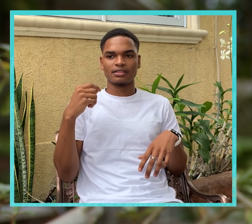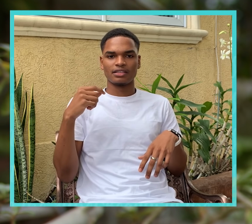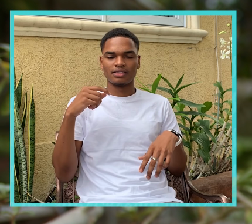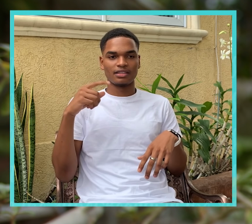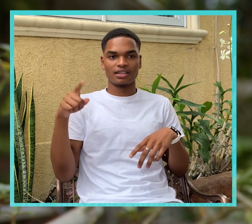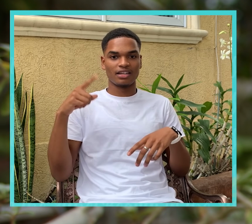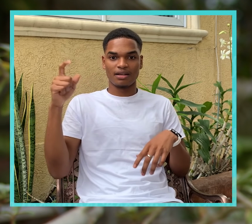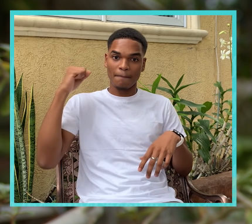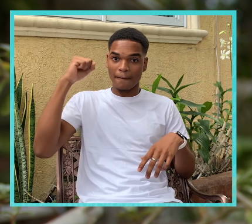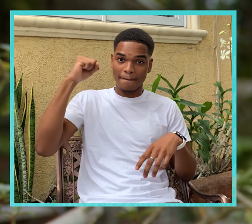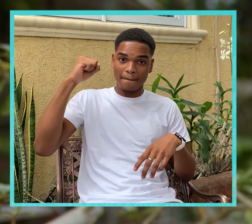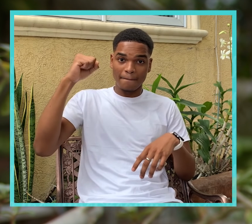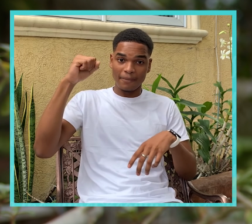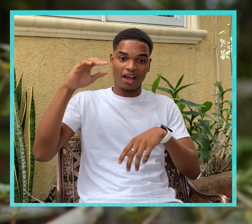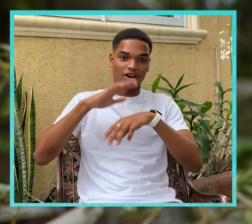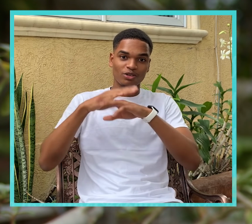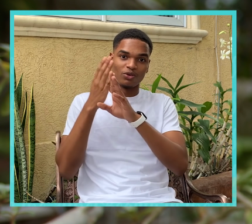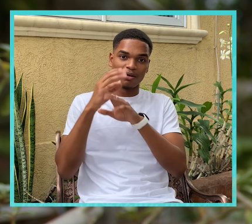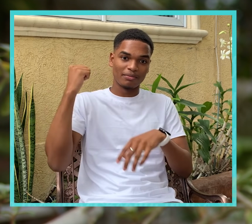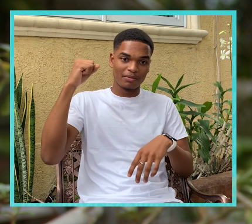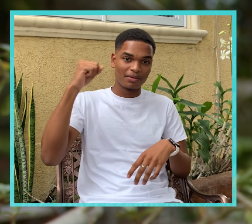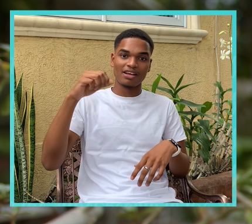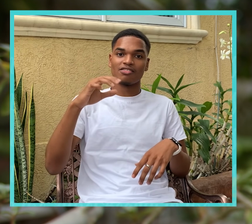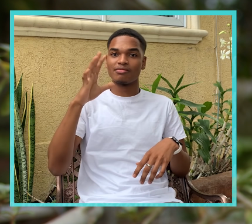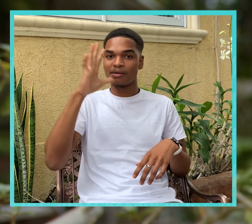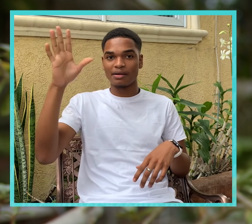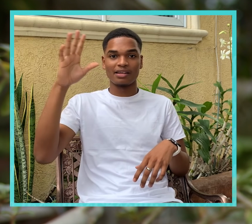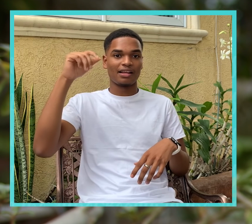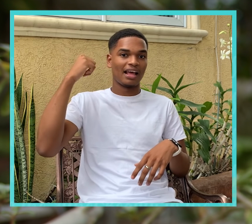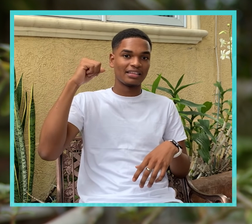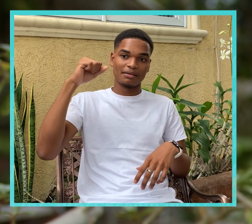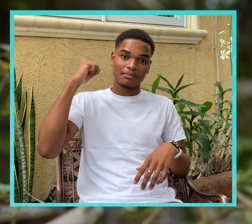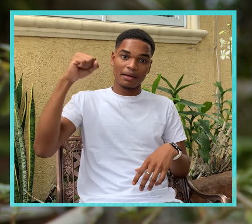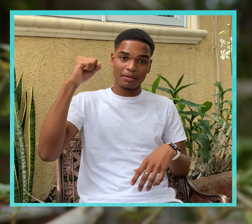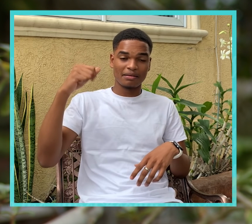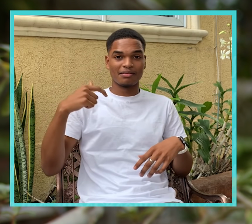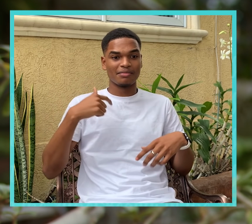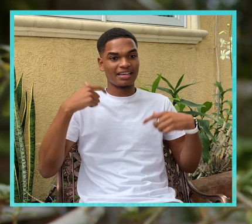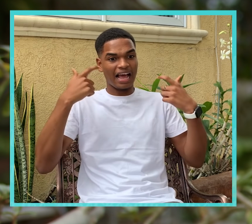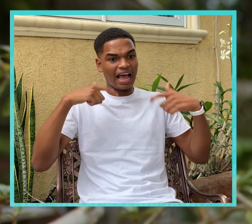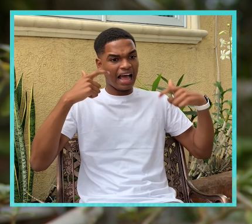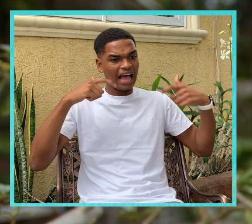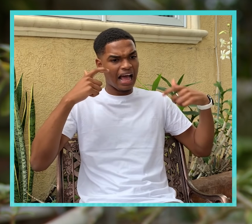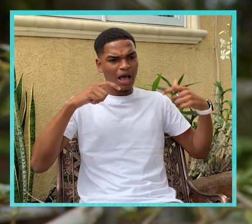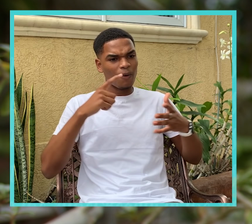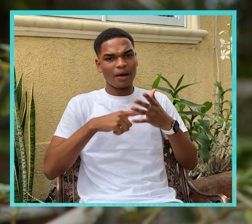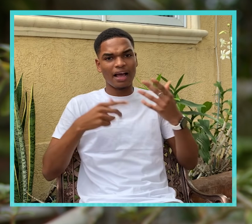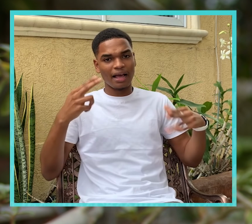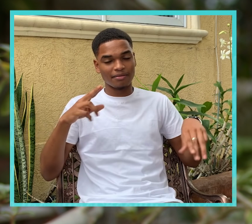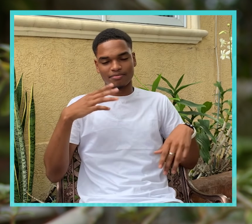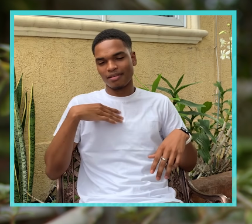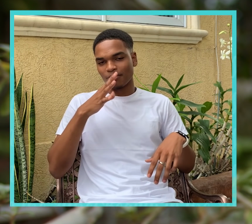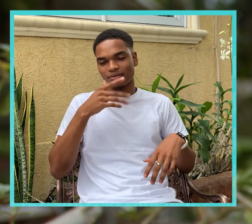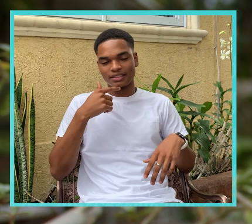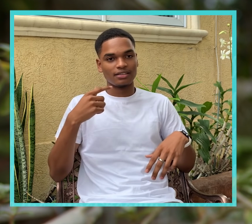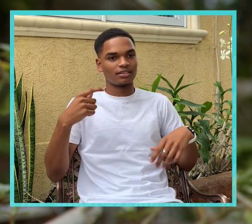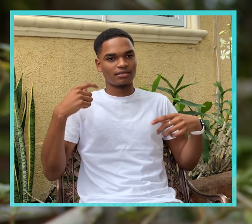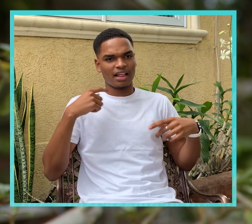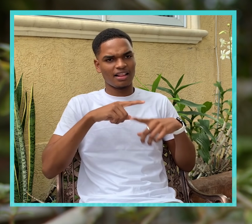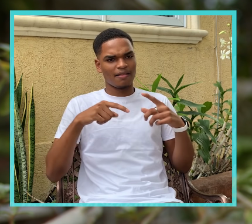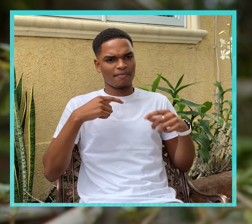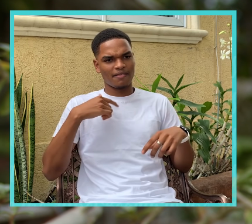And grandparents banging on the door. My auntie's banging on the door. I'm crying. I'm like, what's happening? That's what mommy said. All of a sudden, they